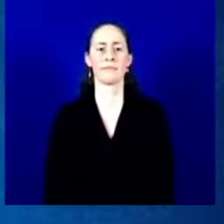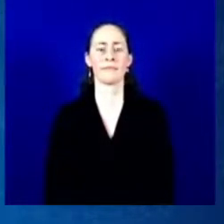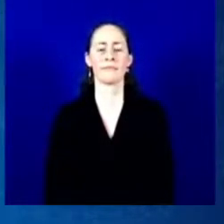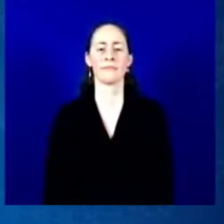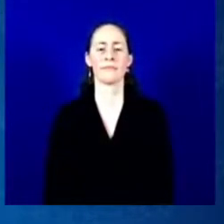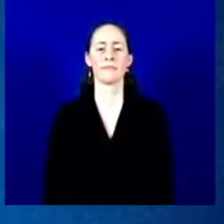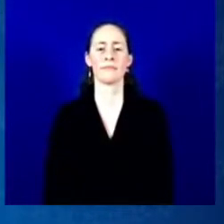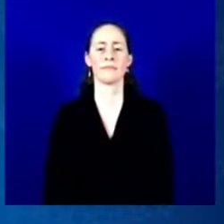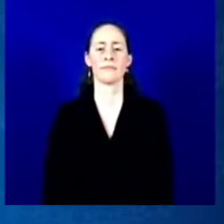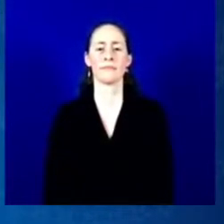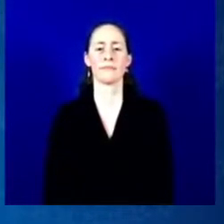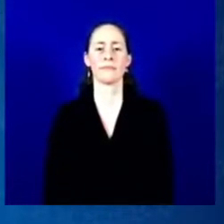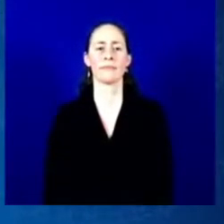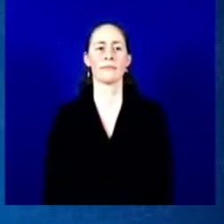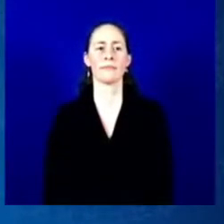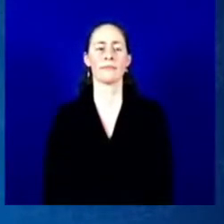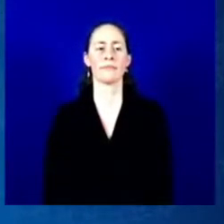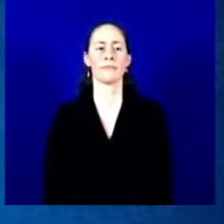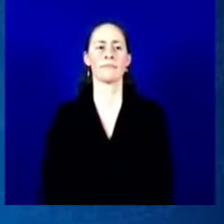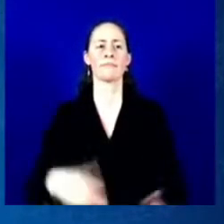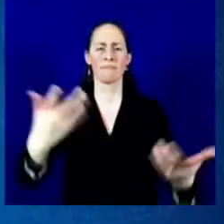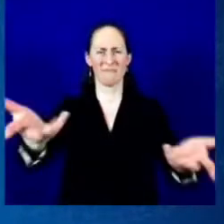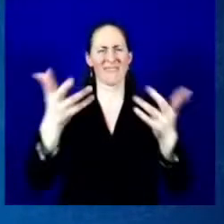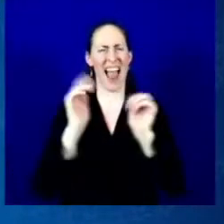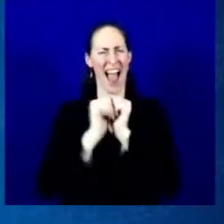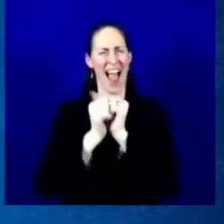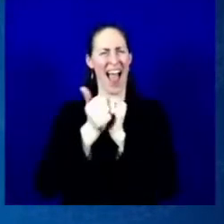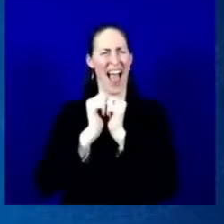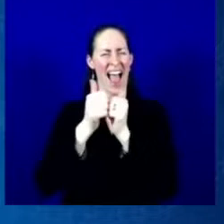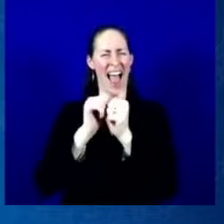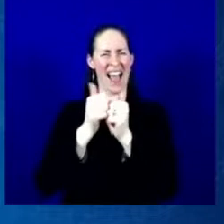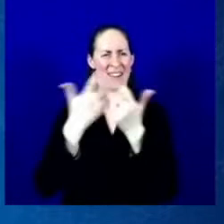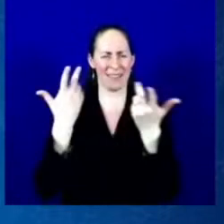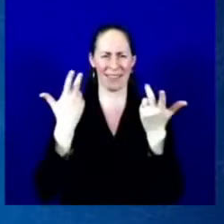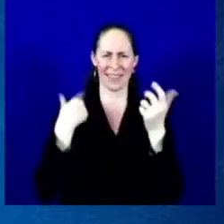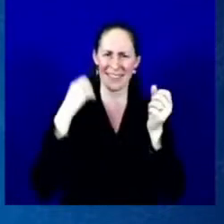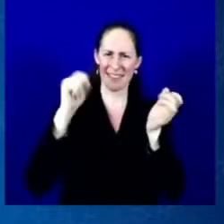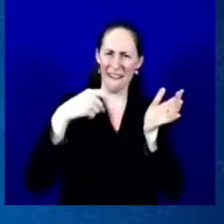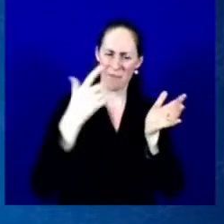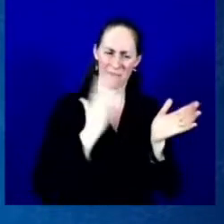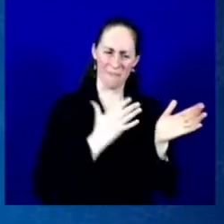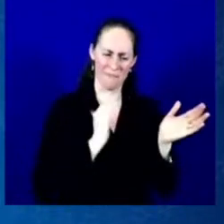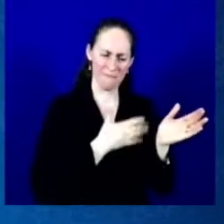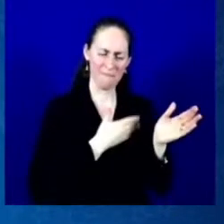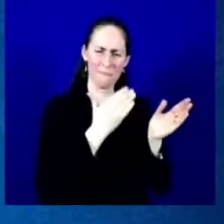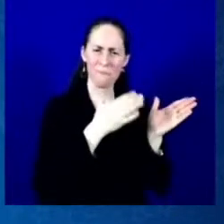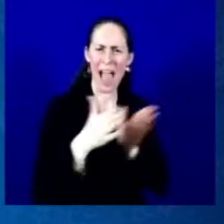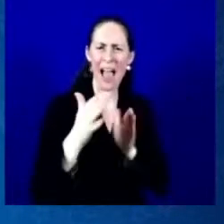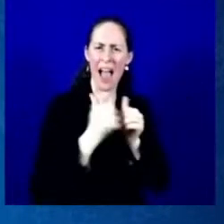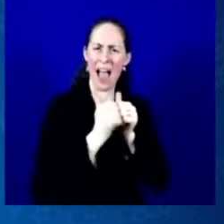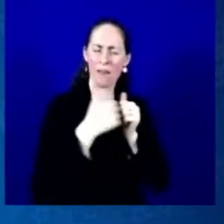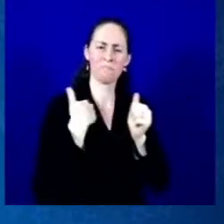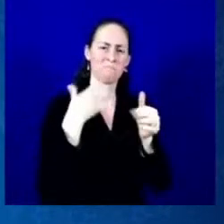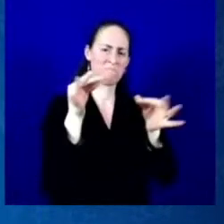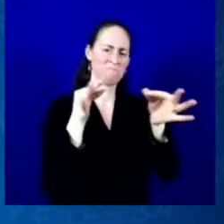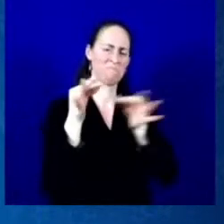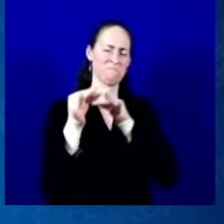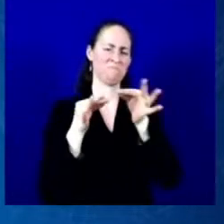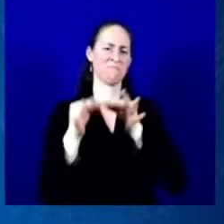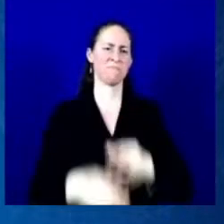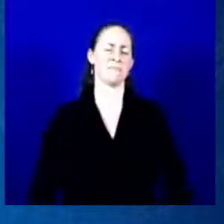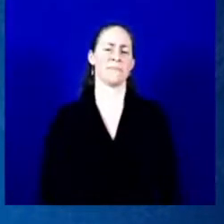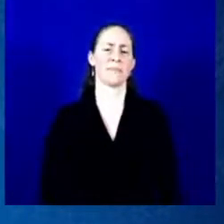how do we pay for my jobs and family plan? I made it clear we can do it without increasing the